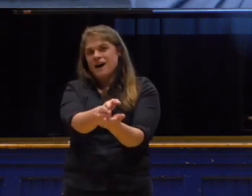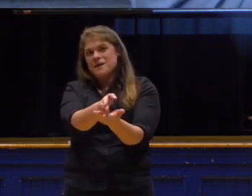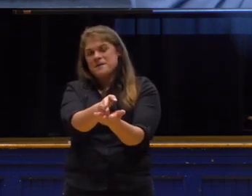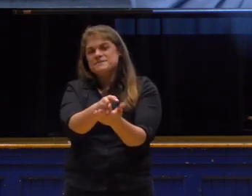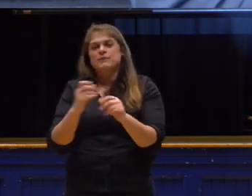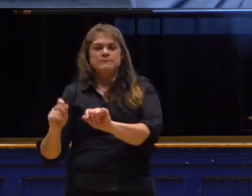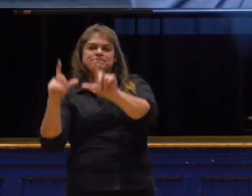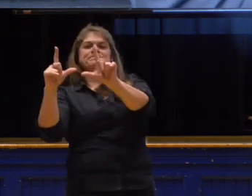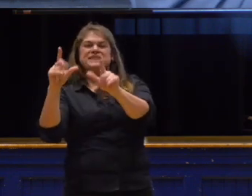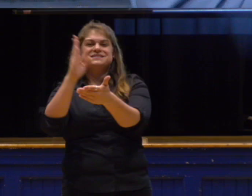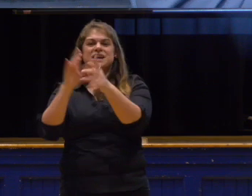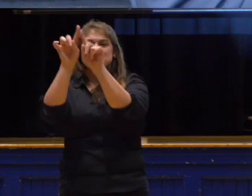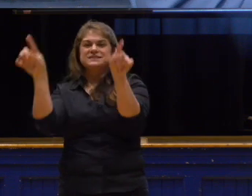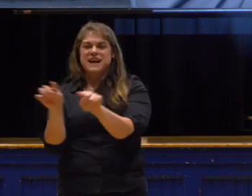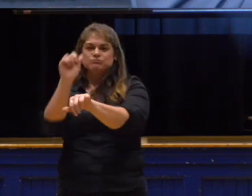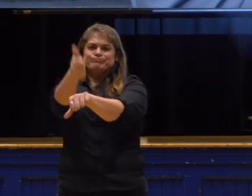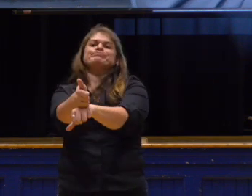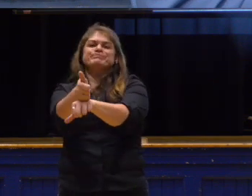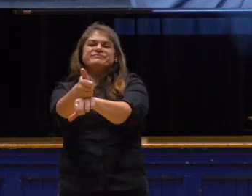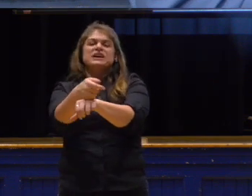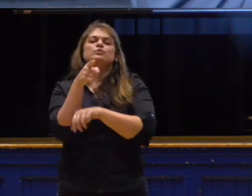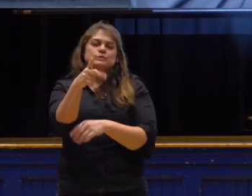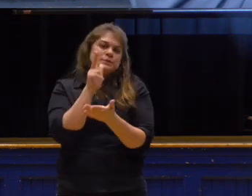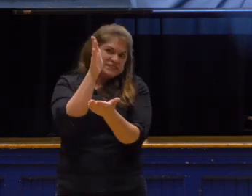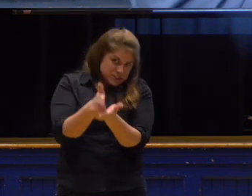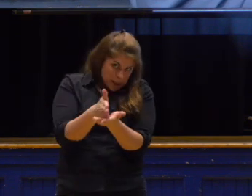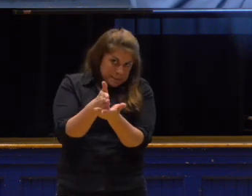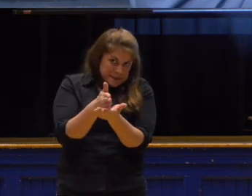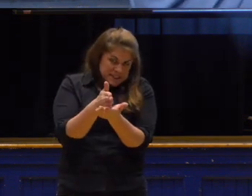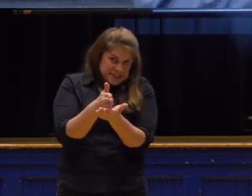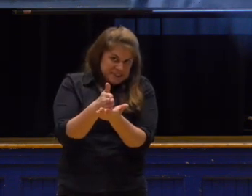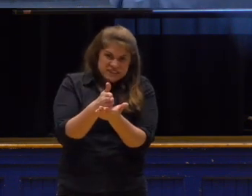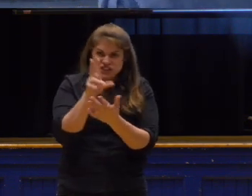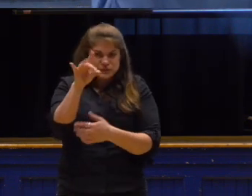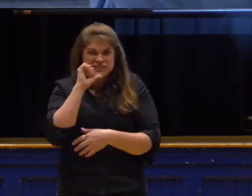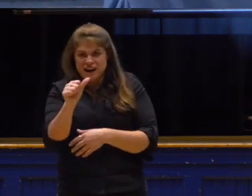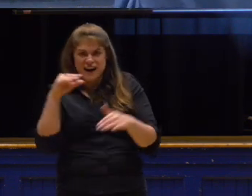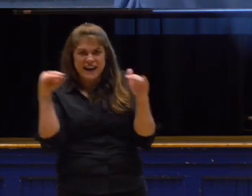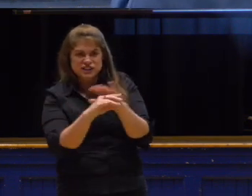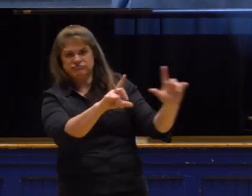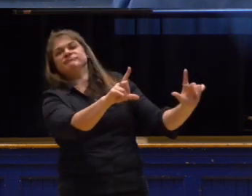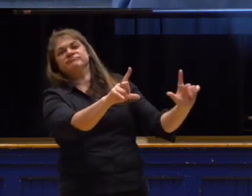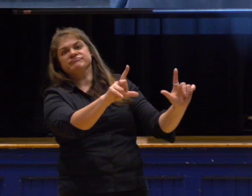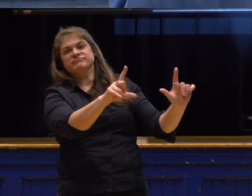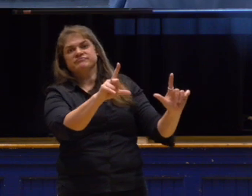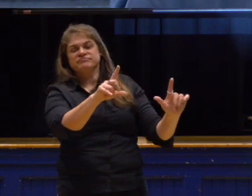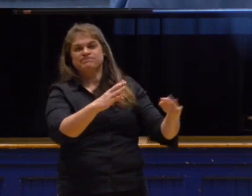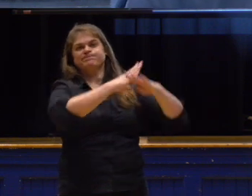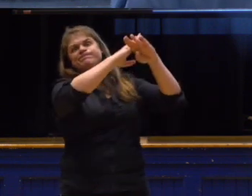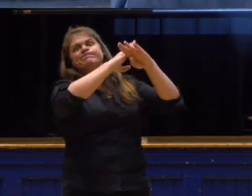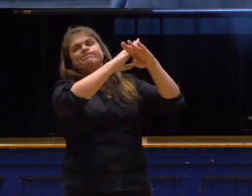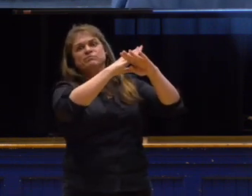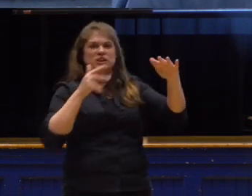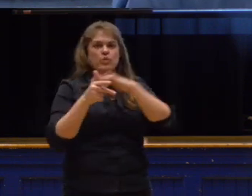stopping. If there's going to be a stop sign at that location, you're going to be stopping. Do not enter, do not